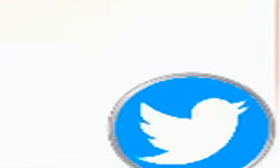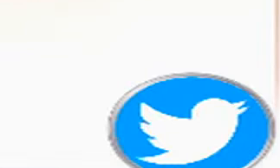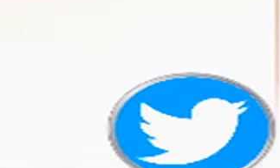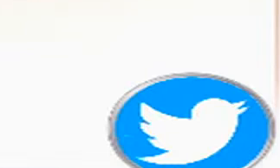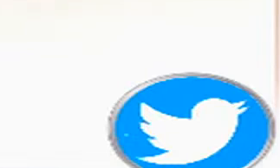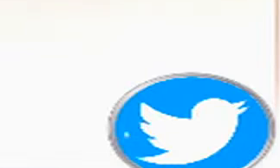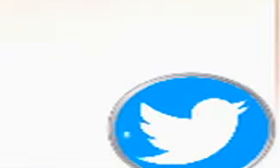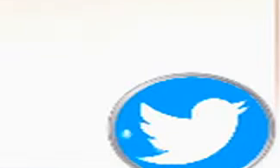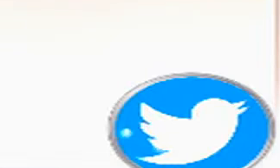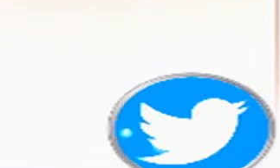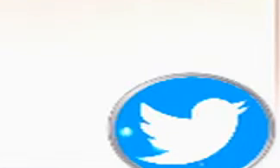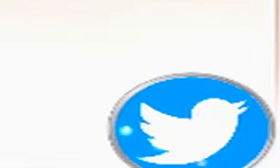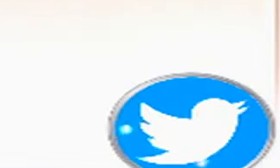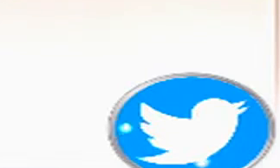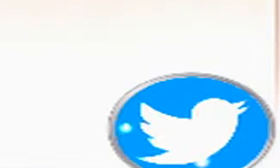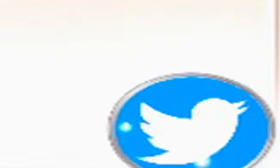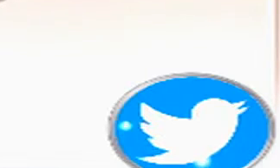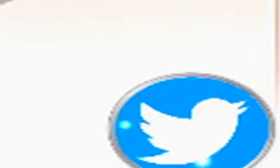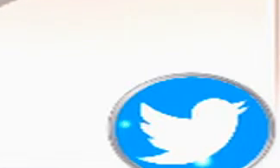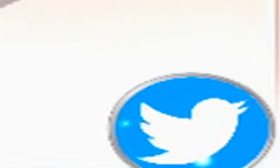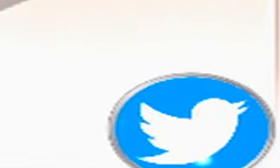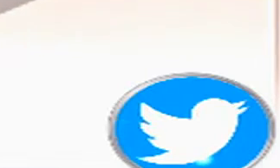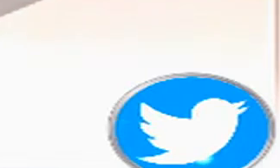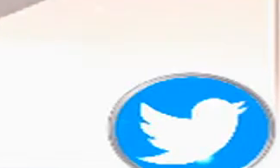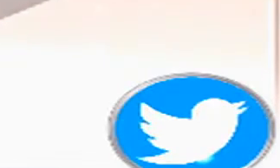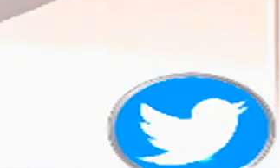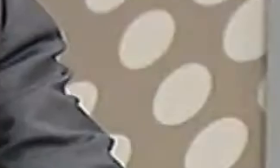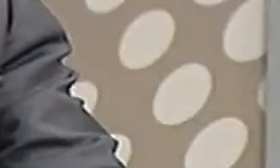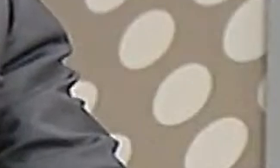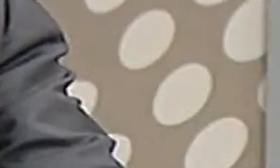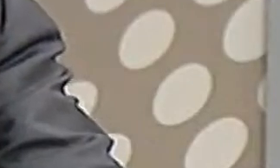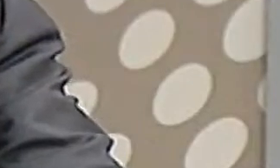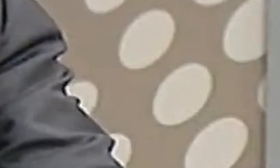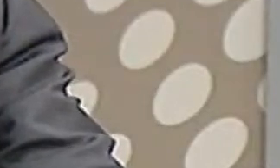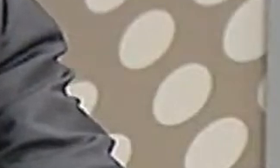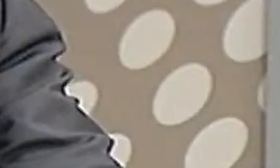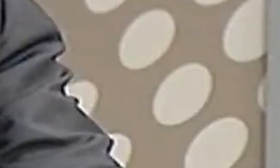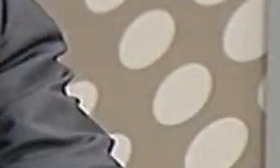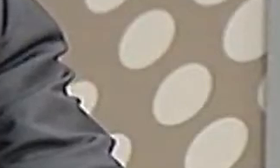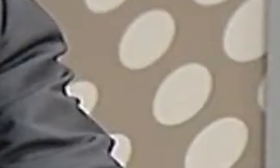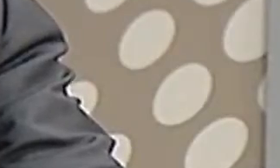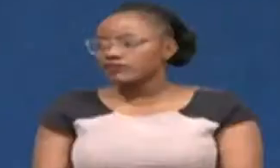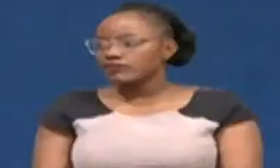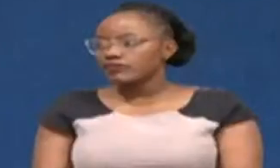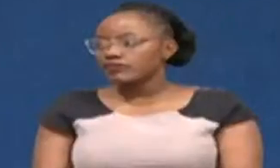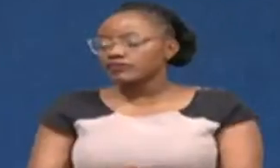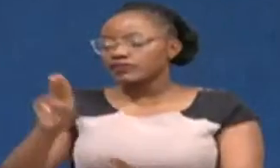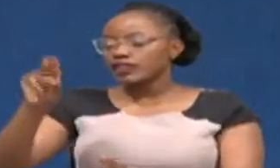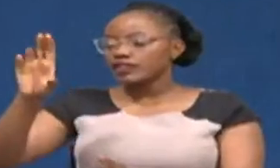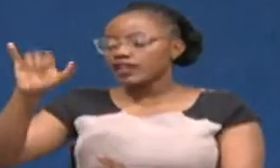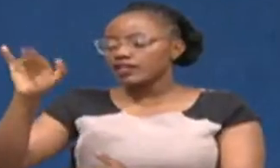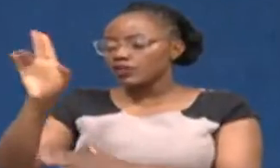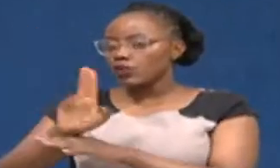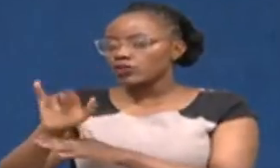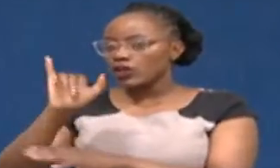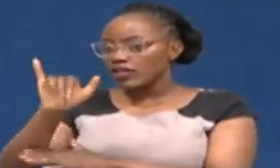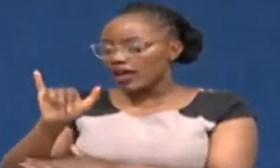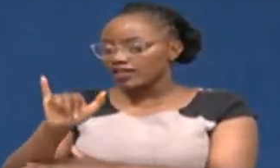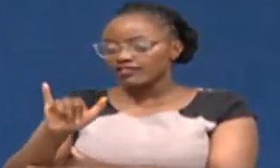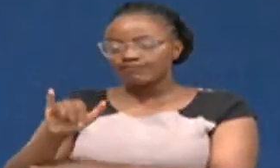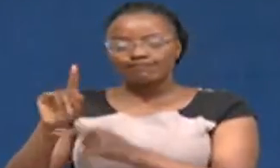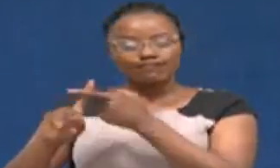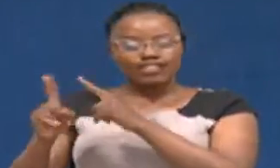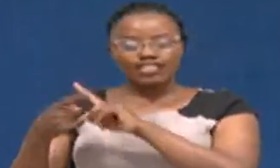an animal farm. That is not true at all. First of all, as NCIC, we are not using double